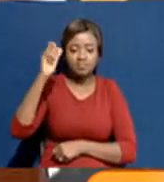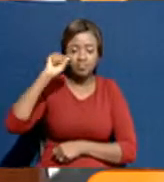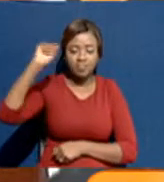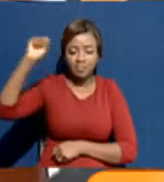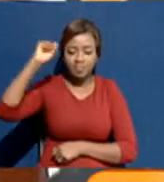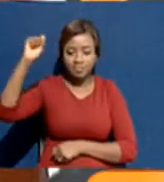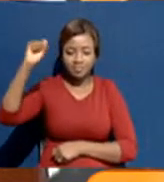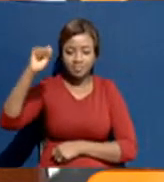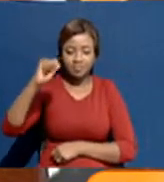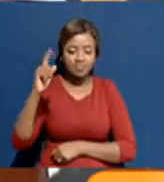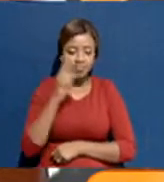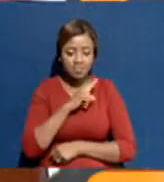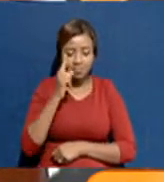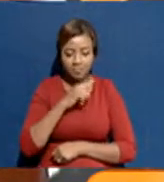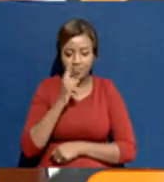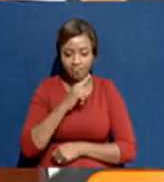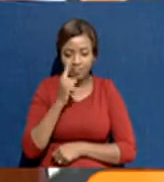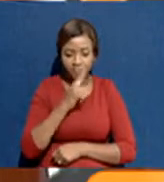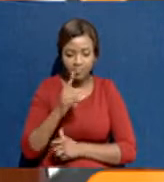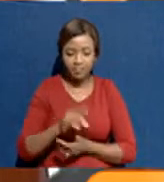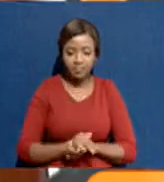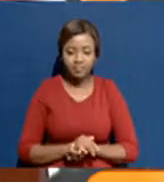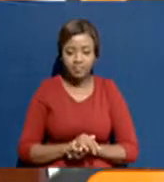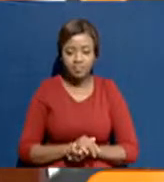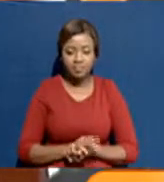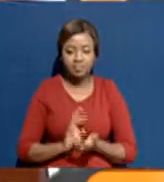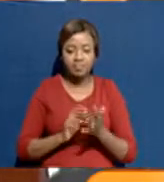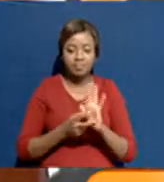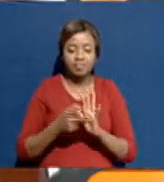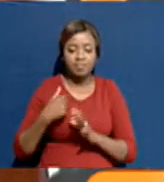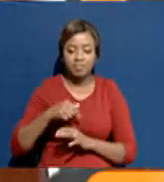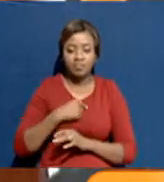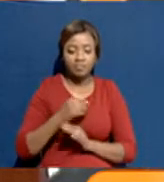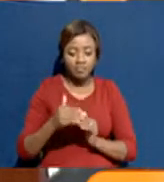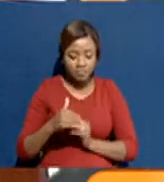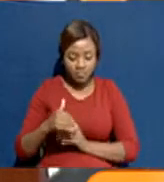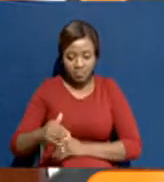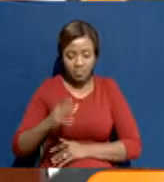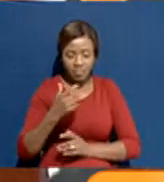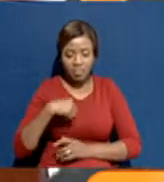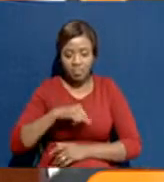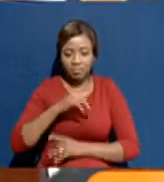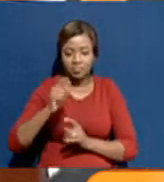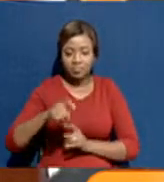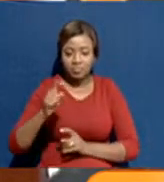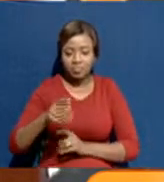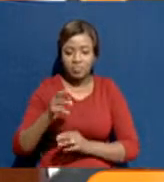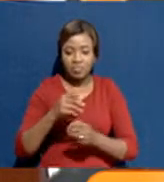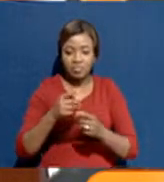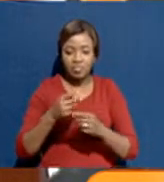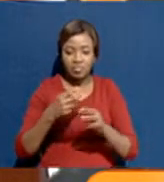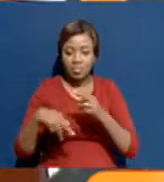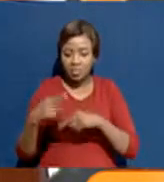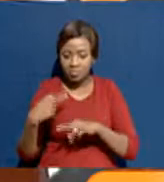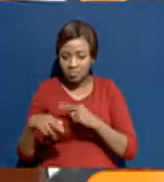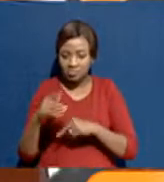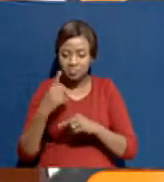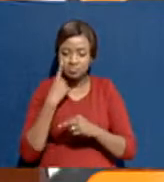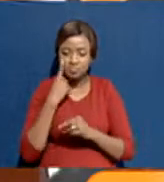So I think at some point we have to revisit our system of government